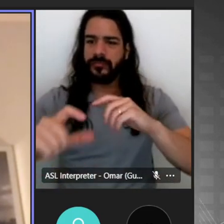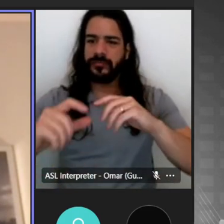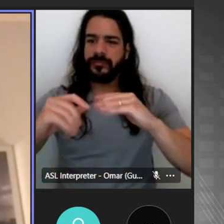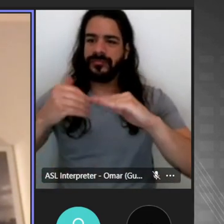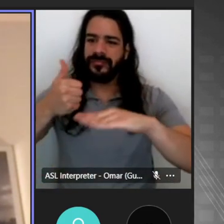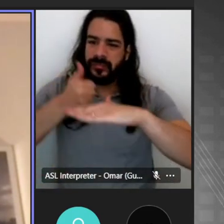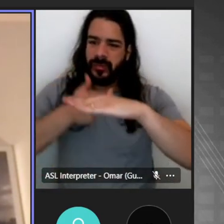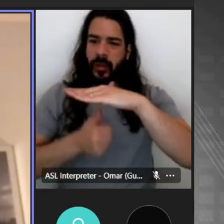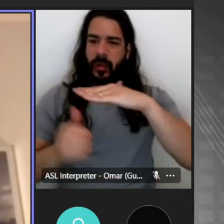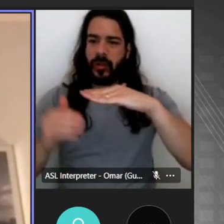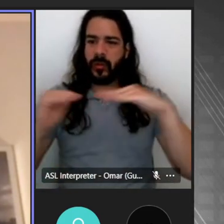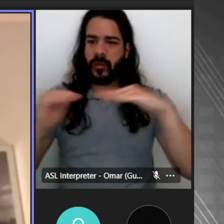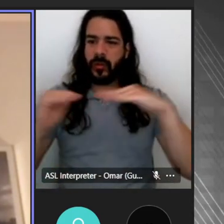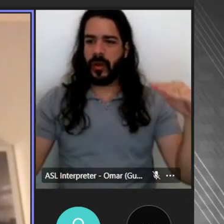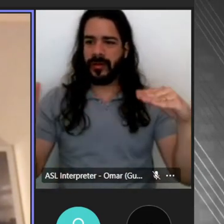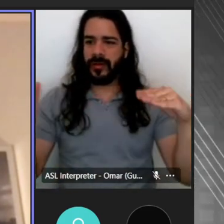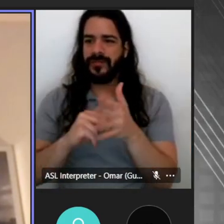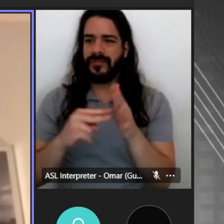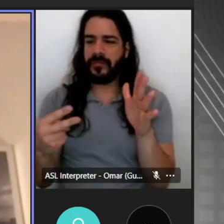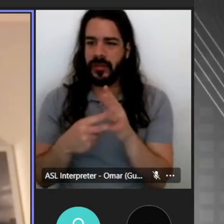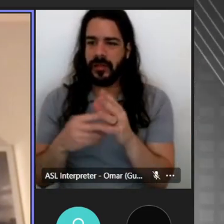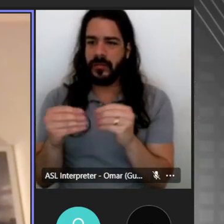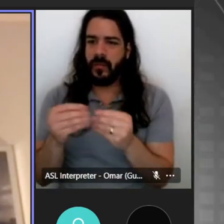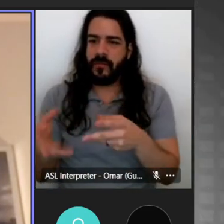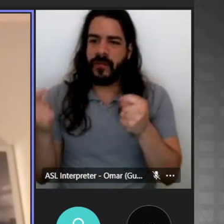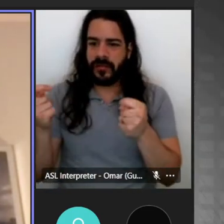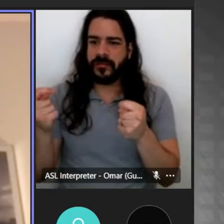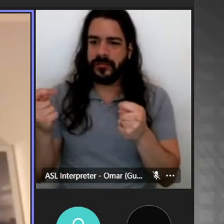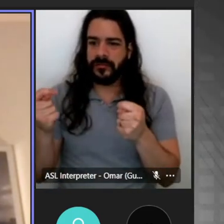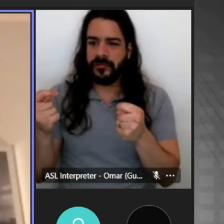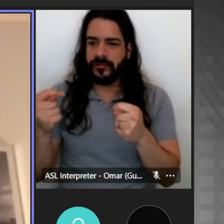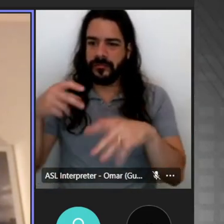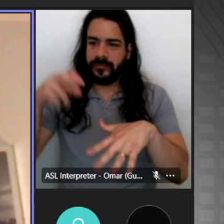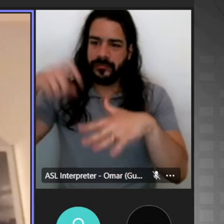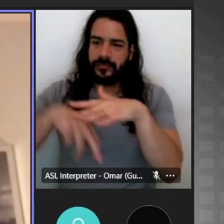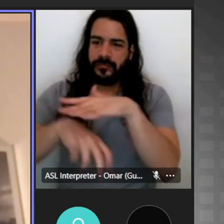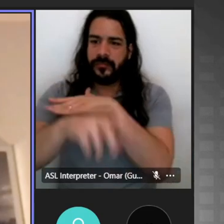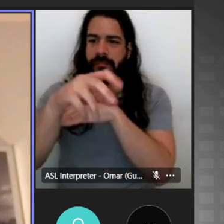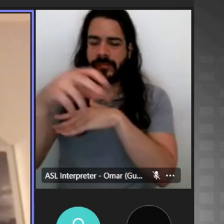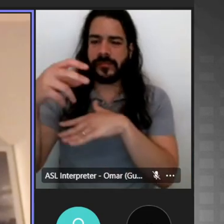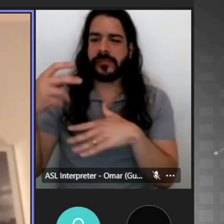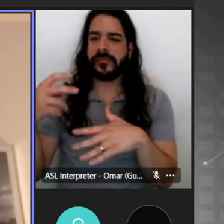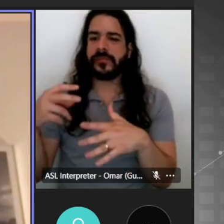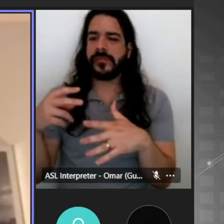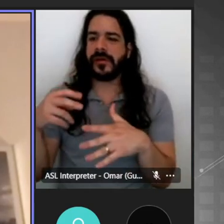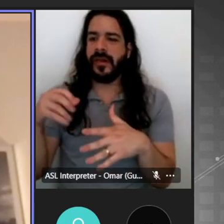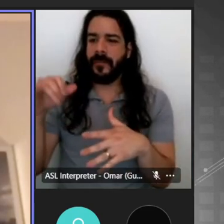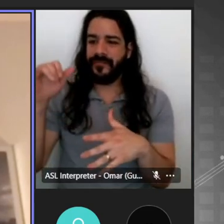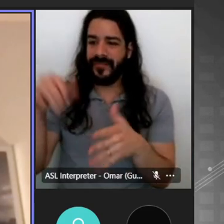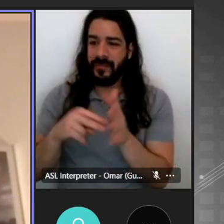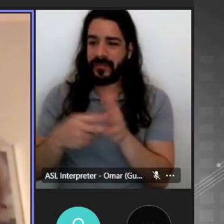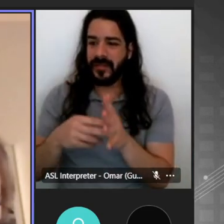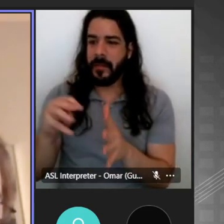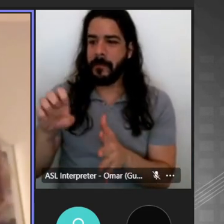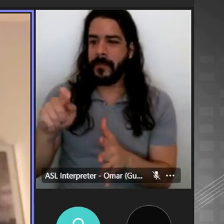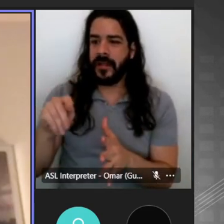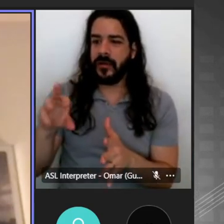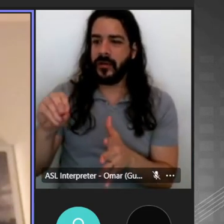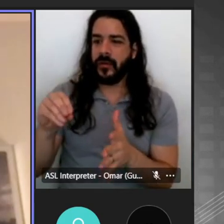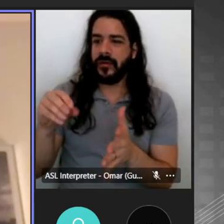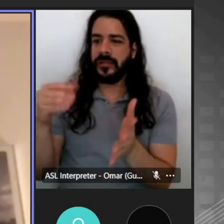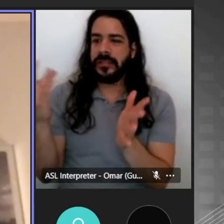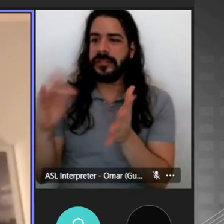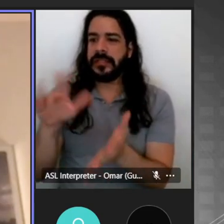Farragut Square to ease the transition, make it faster commute for you coming and going, and also ease the pressure on the choke point at